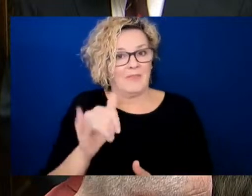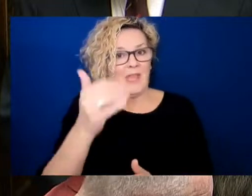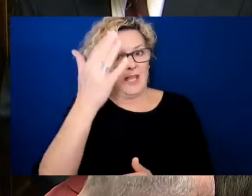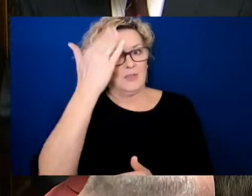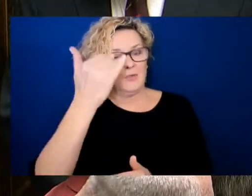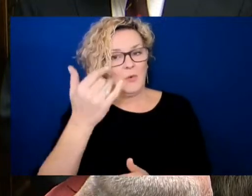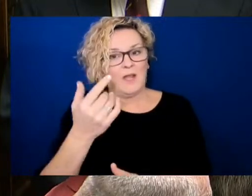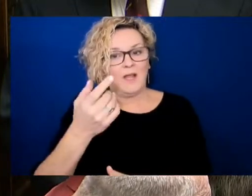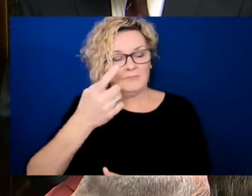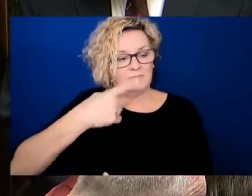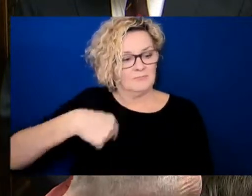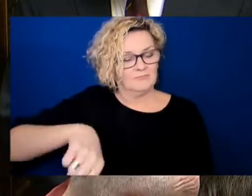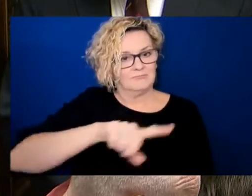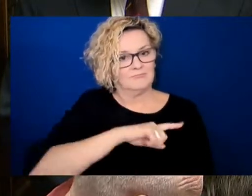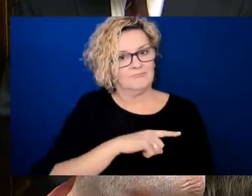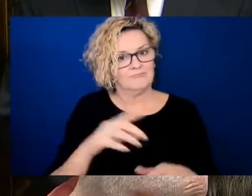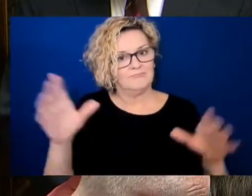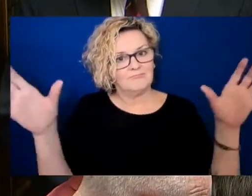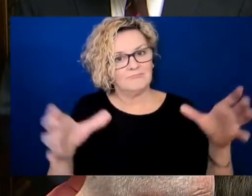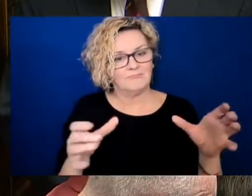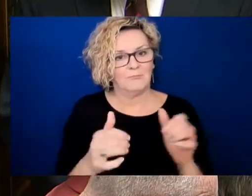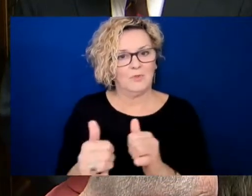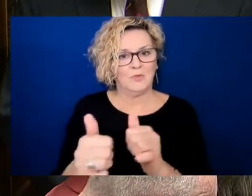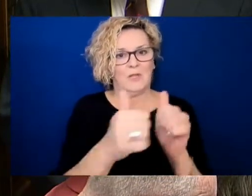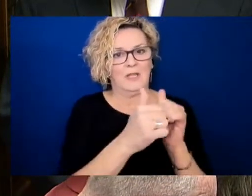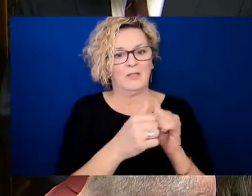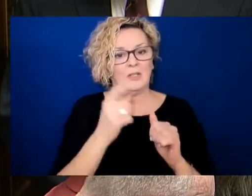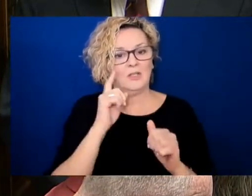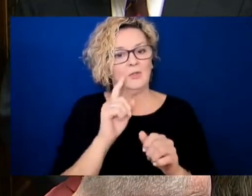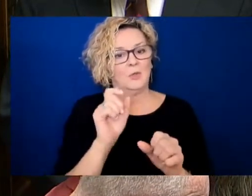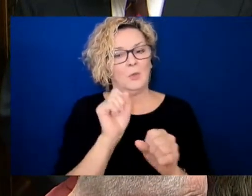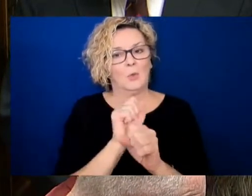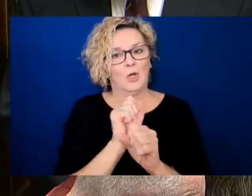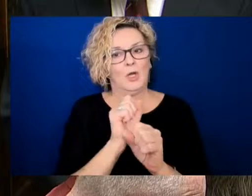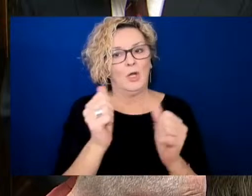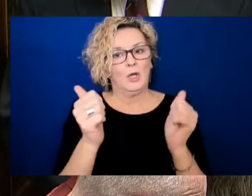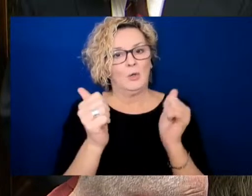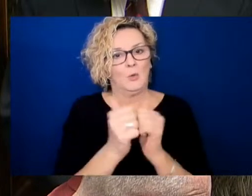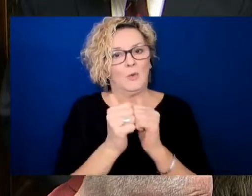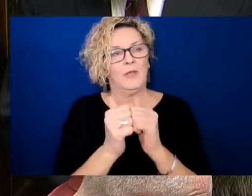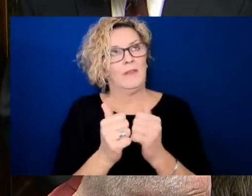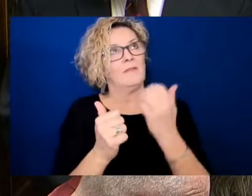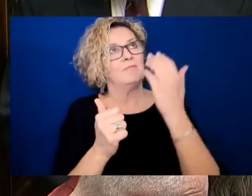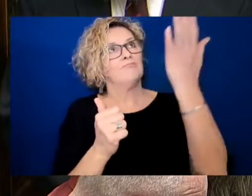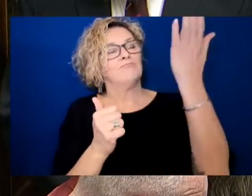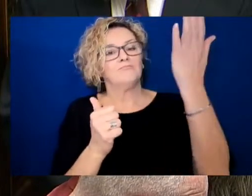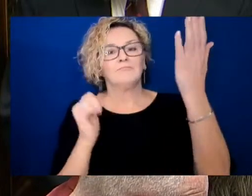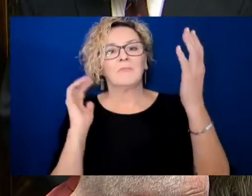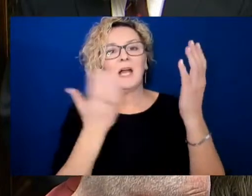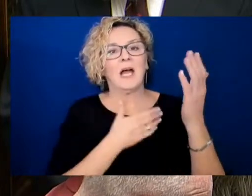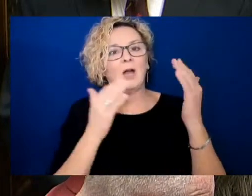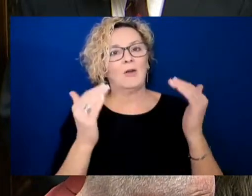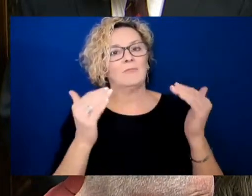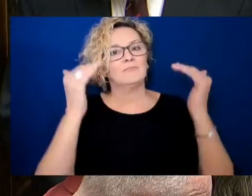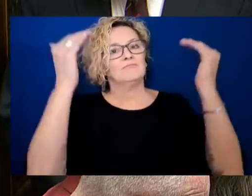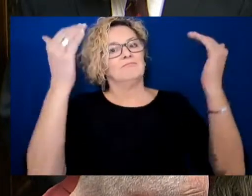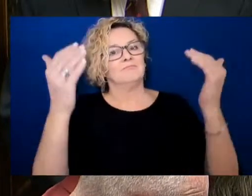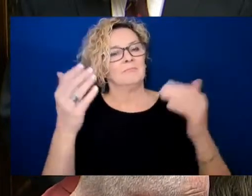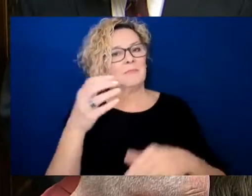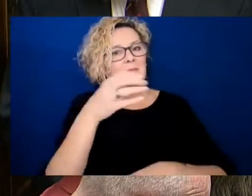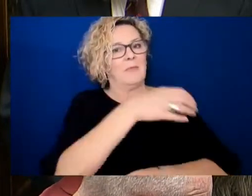He's the high power that we turn to. It's just like the chiefs,